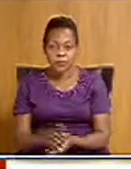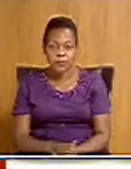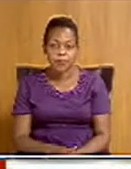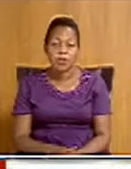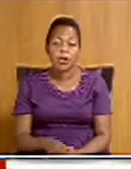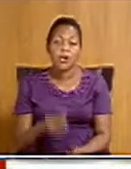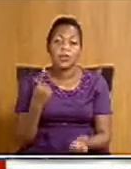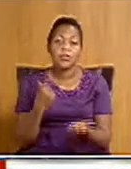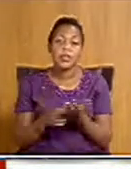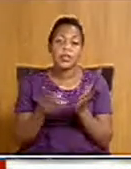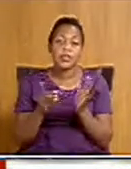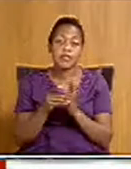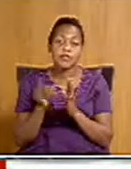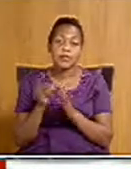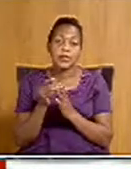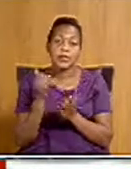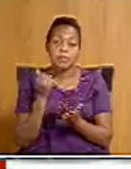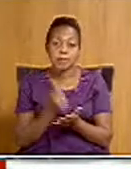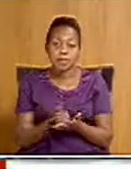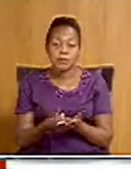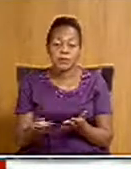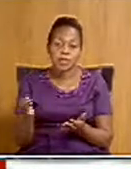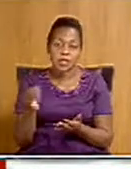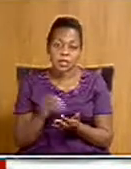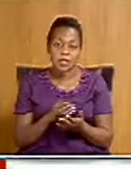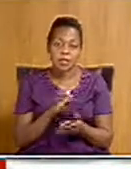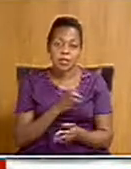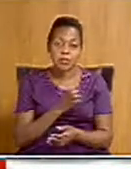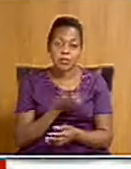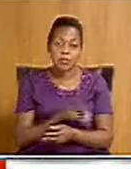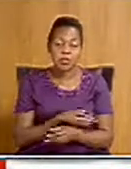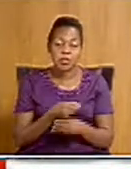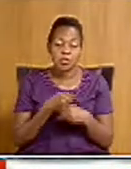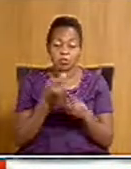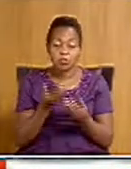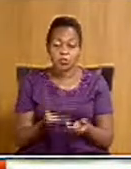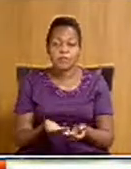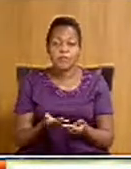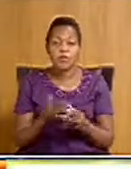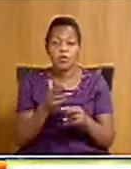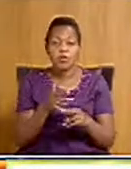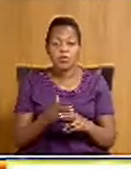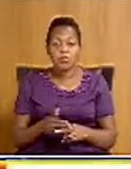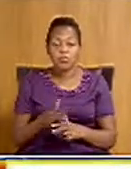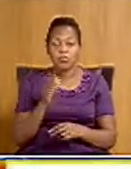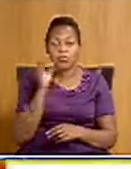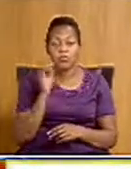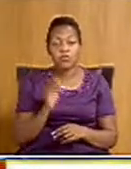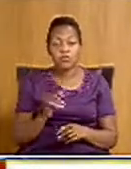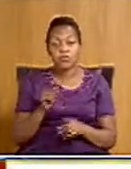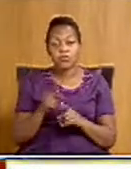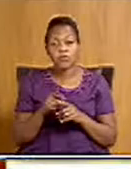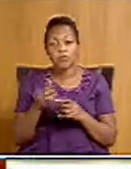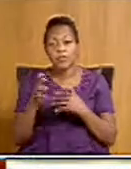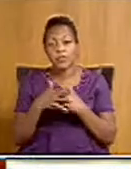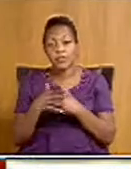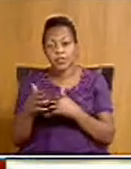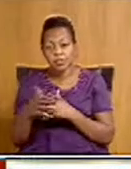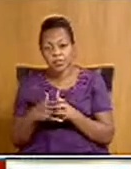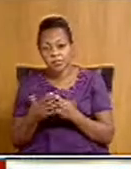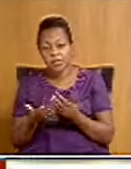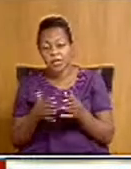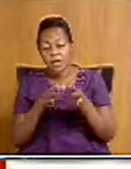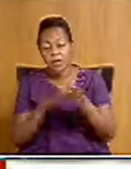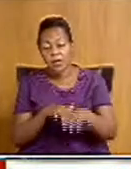The UDB will be further empowered to give low interest loans to manufacturers,